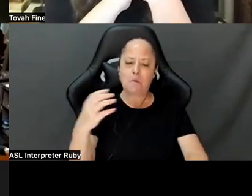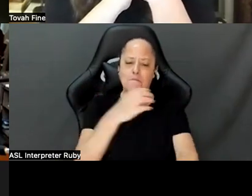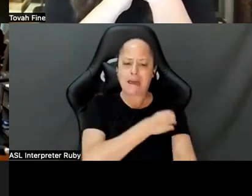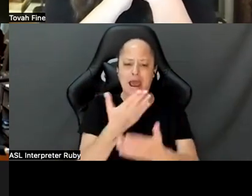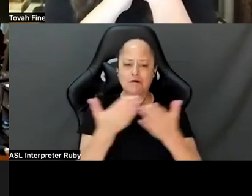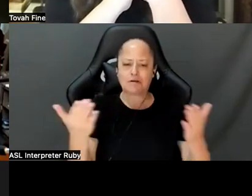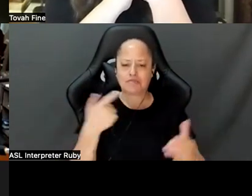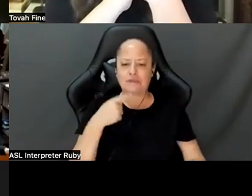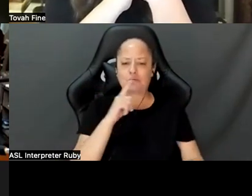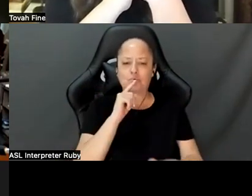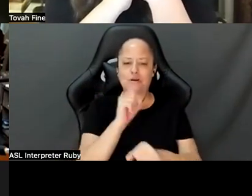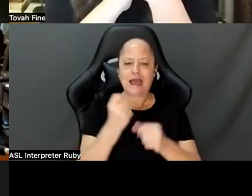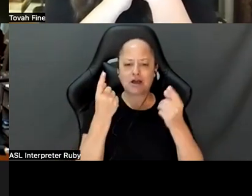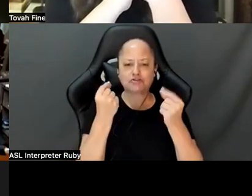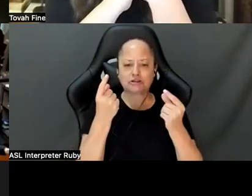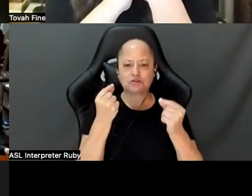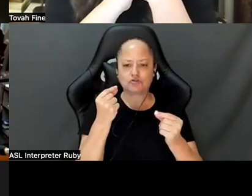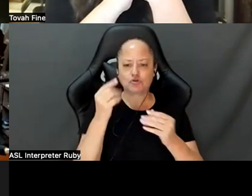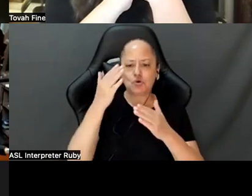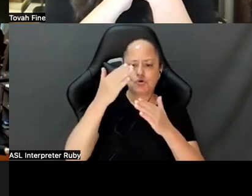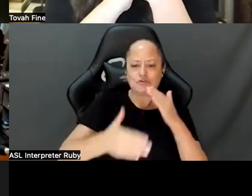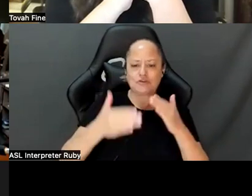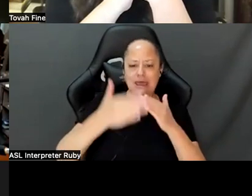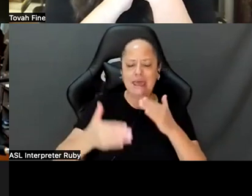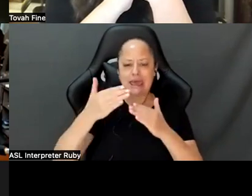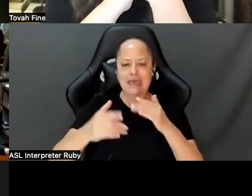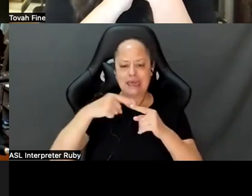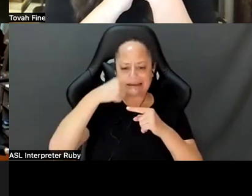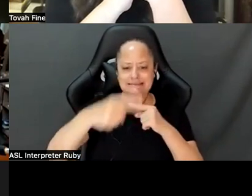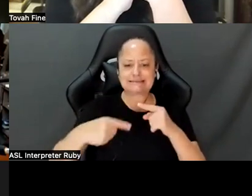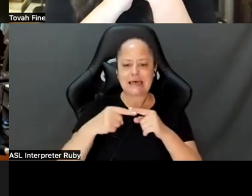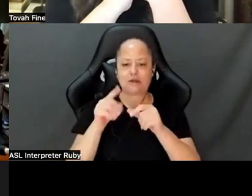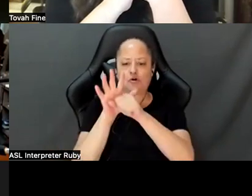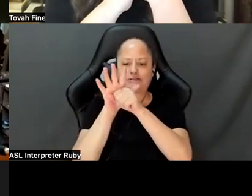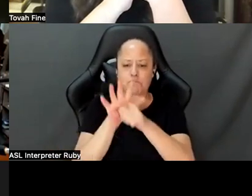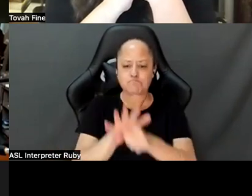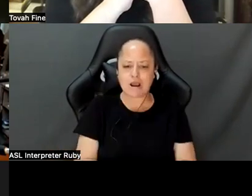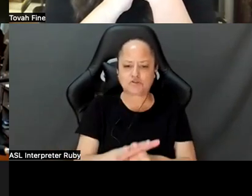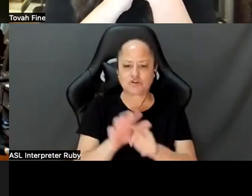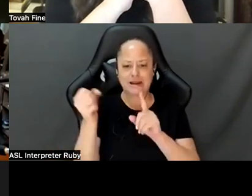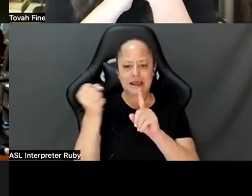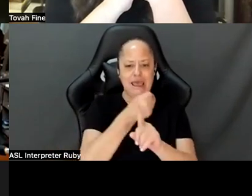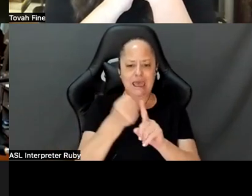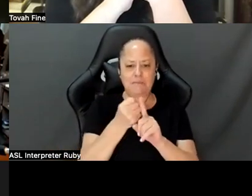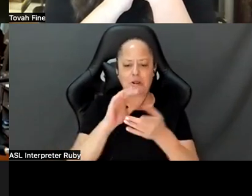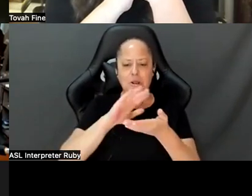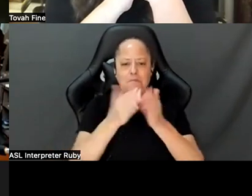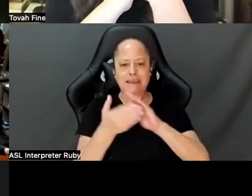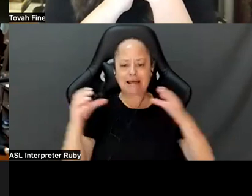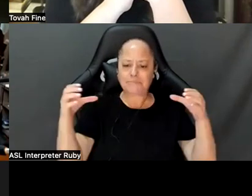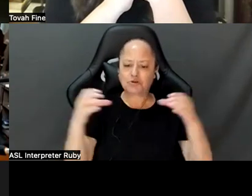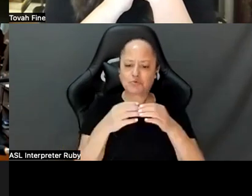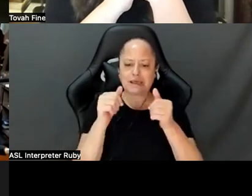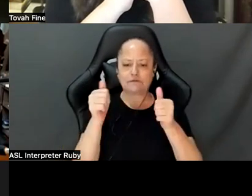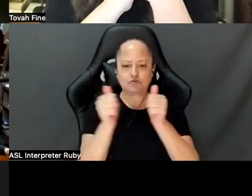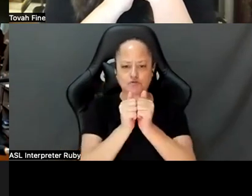can actually do to end cycles of abuse and oppression, is to become the collective together and to know